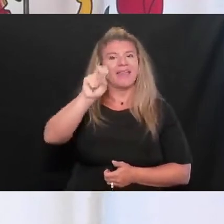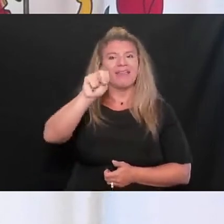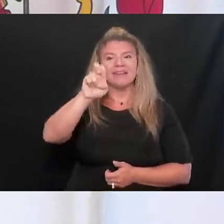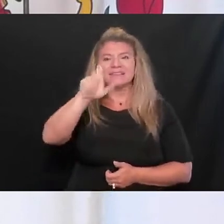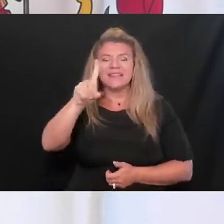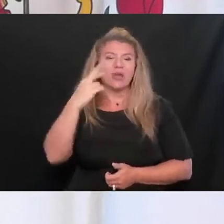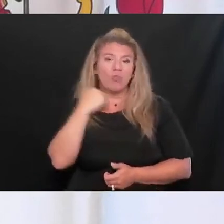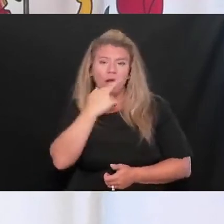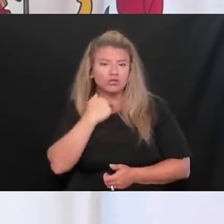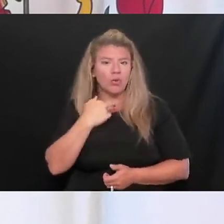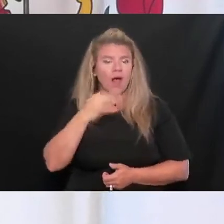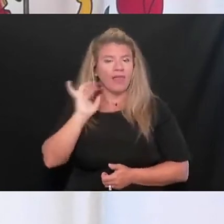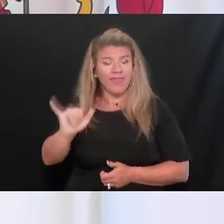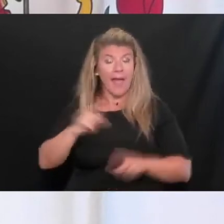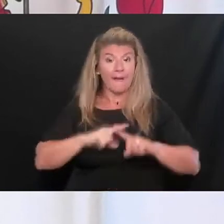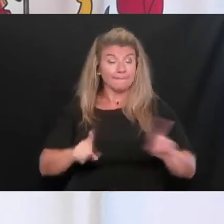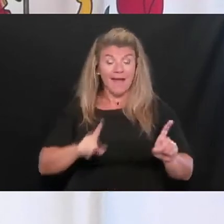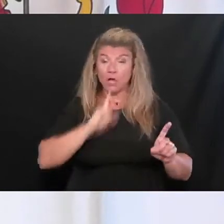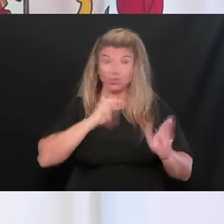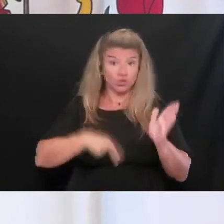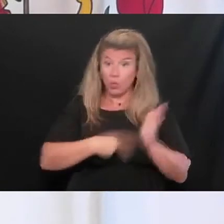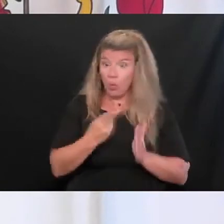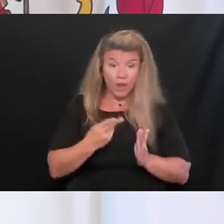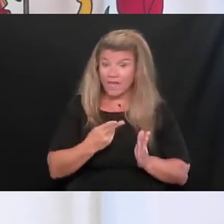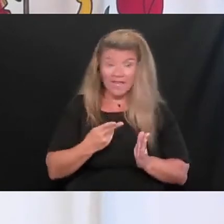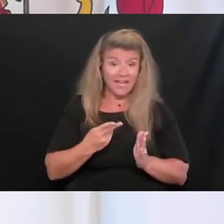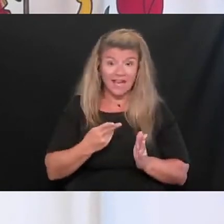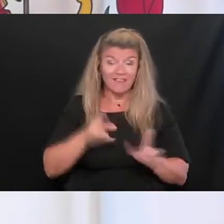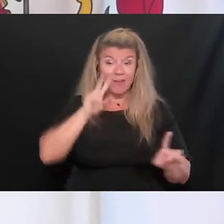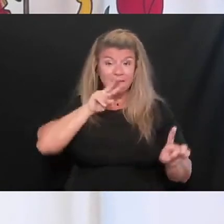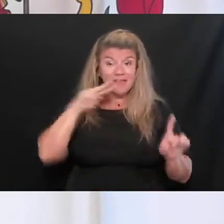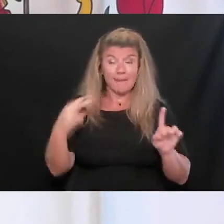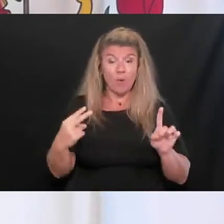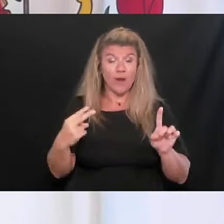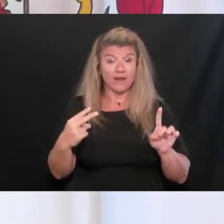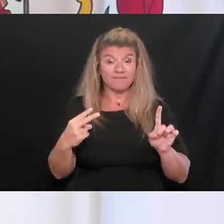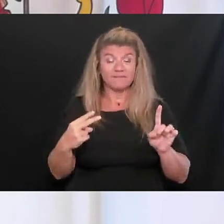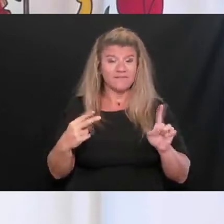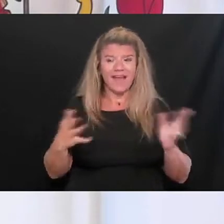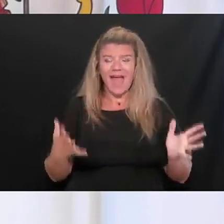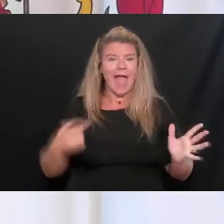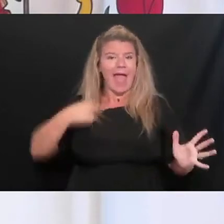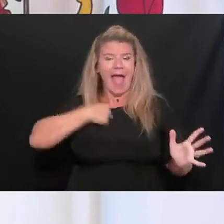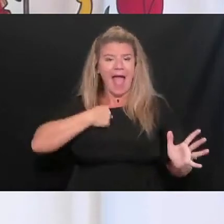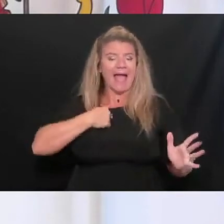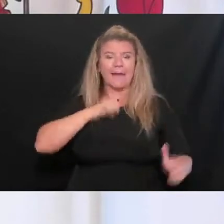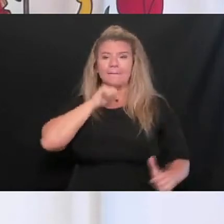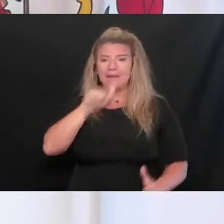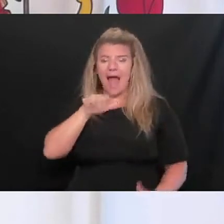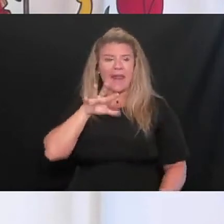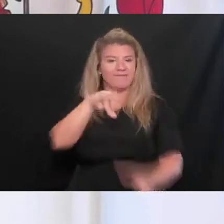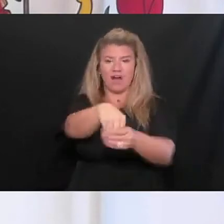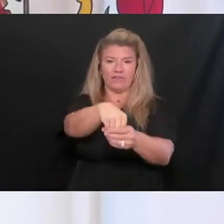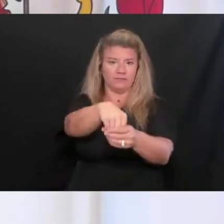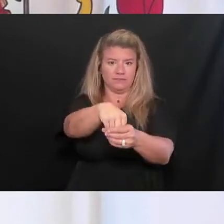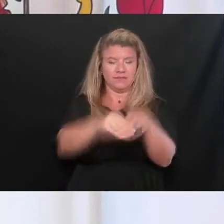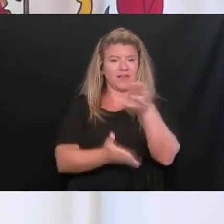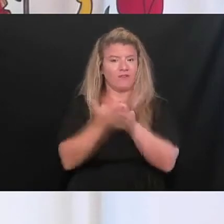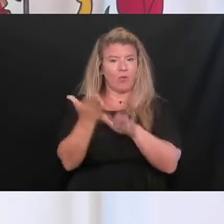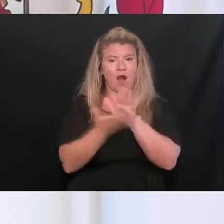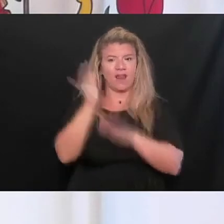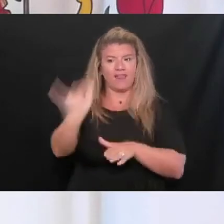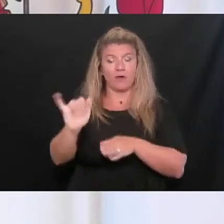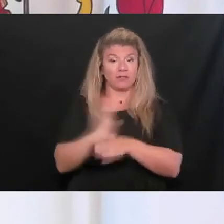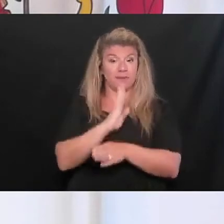whatever like that. But really and truly, from a standpoint of, I am not involved. From a standpoint of running those businesses,